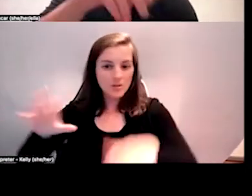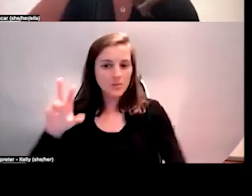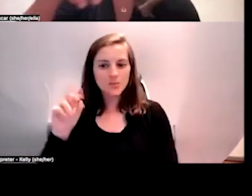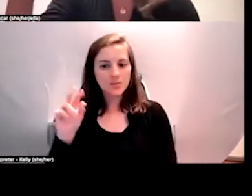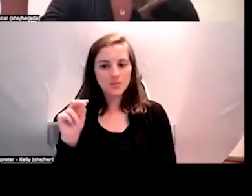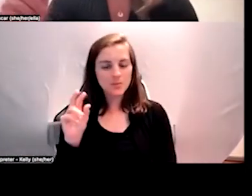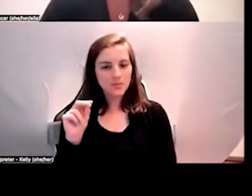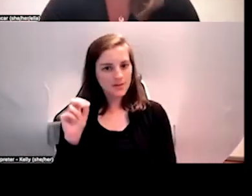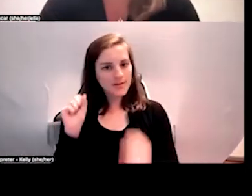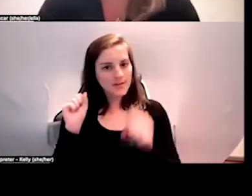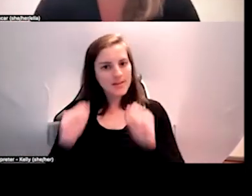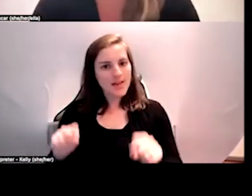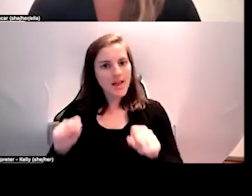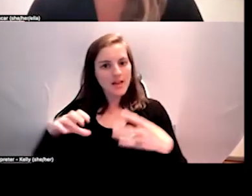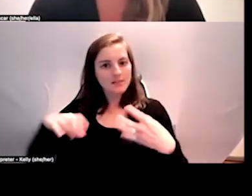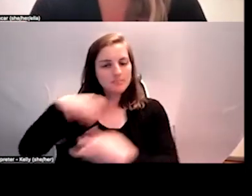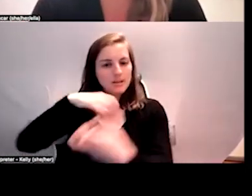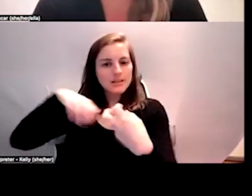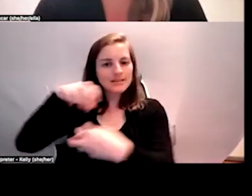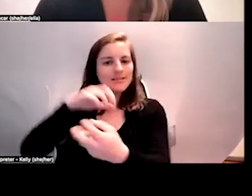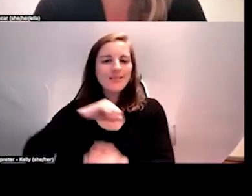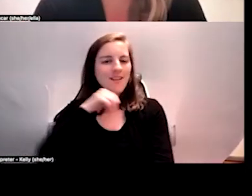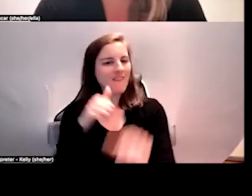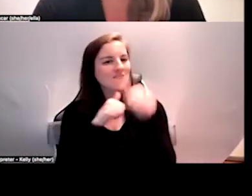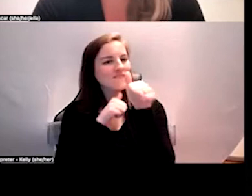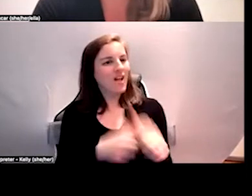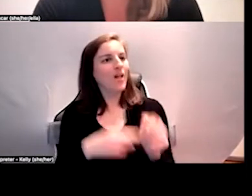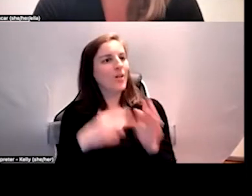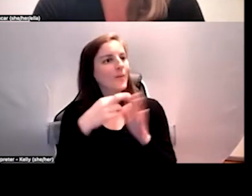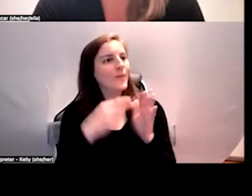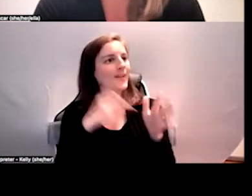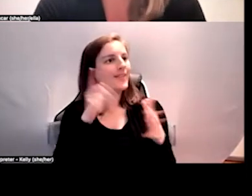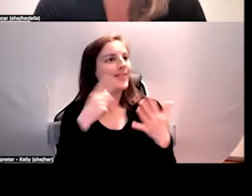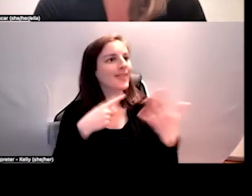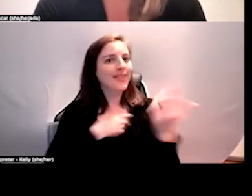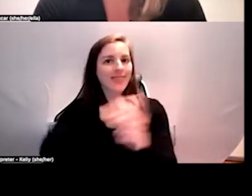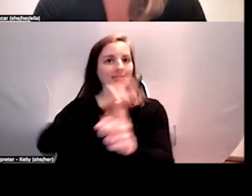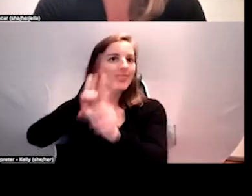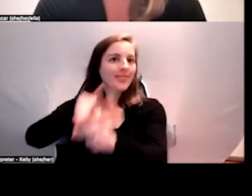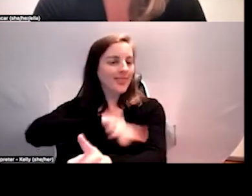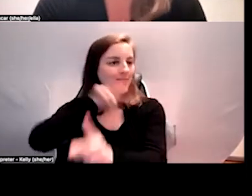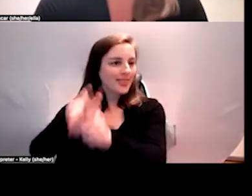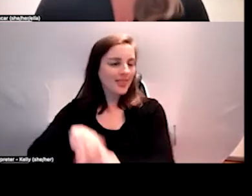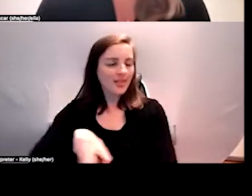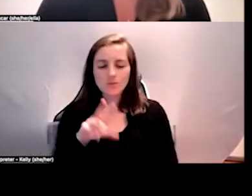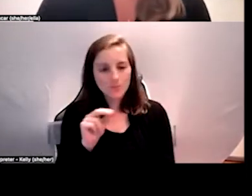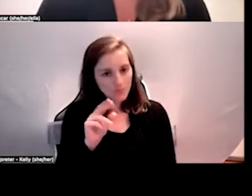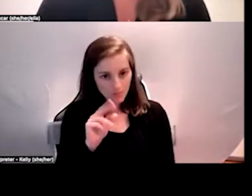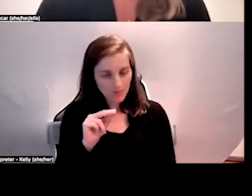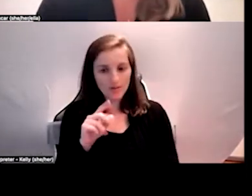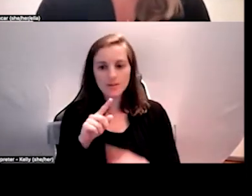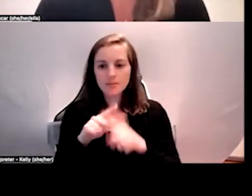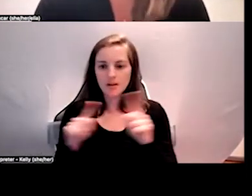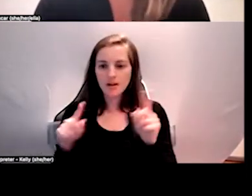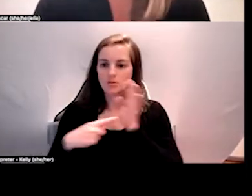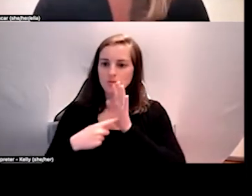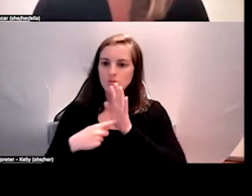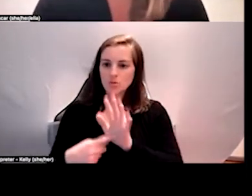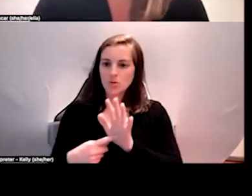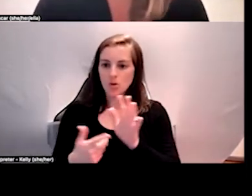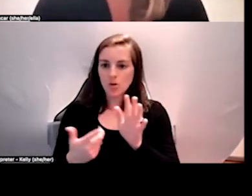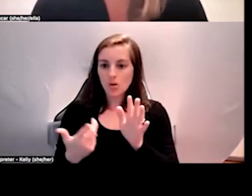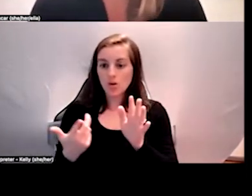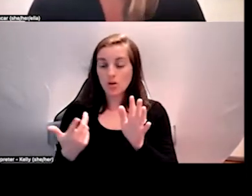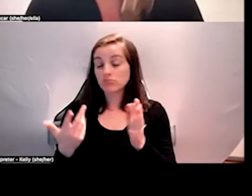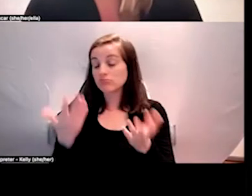not following some type of algorithm necessarily, but saying that you could choose to do drugs, for